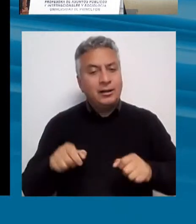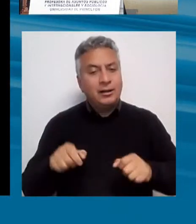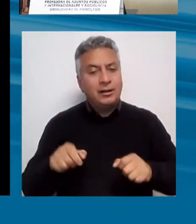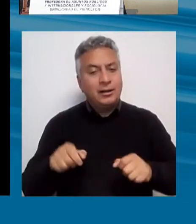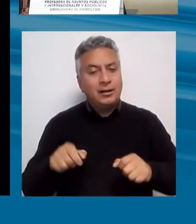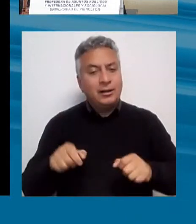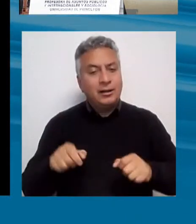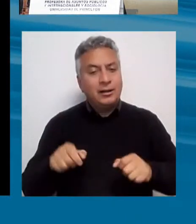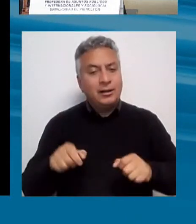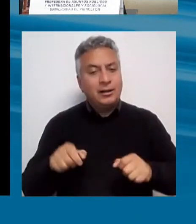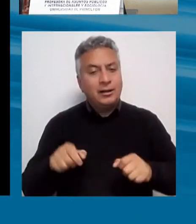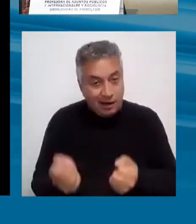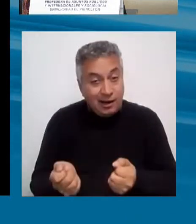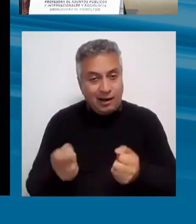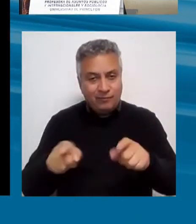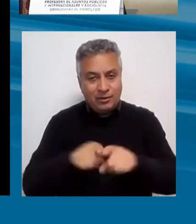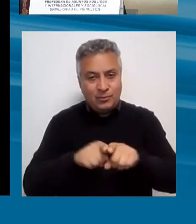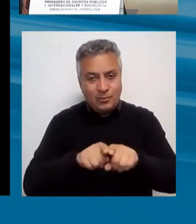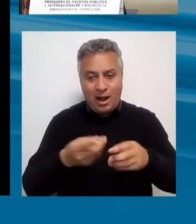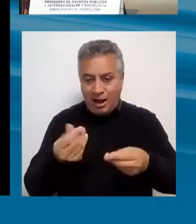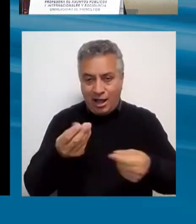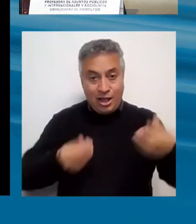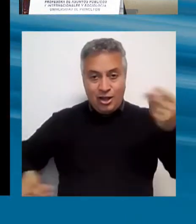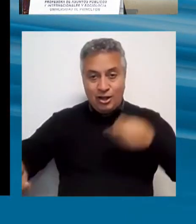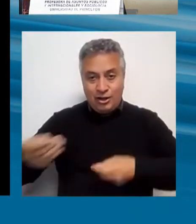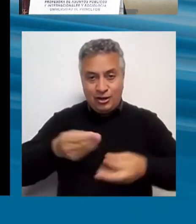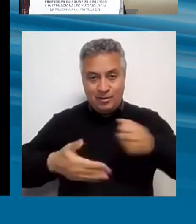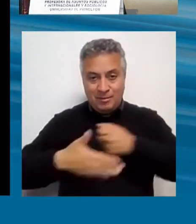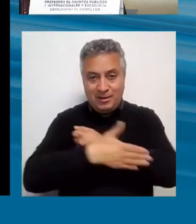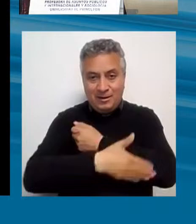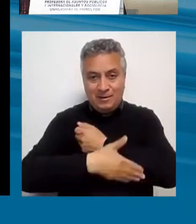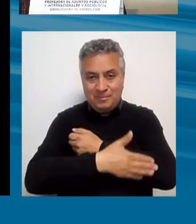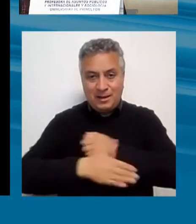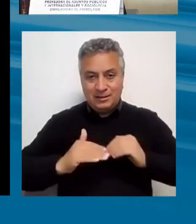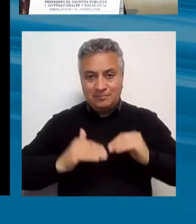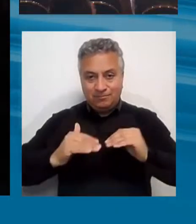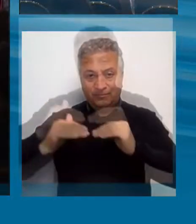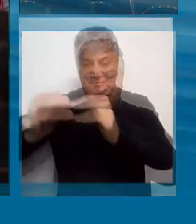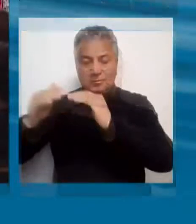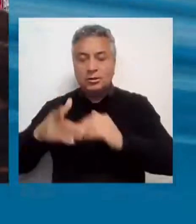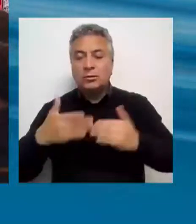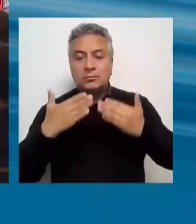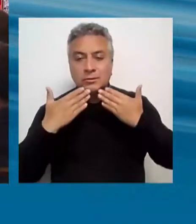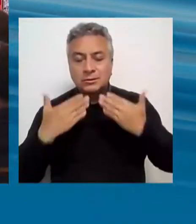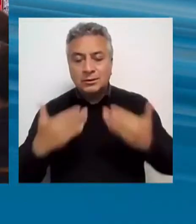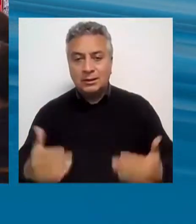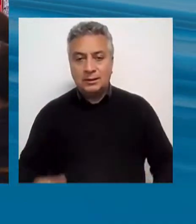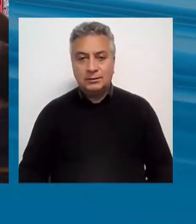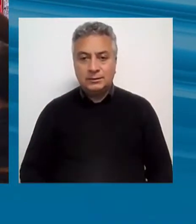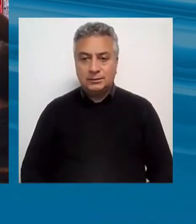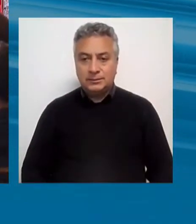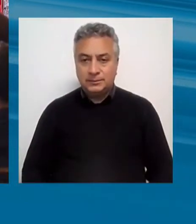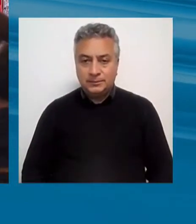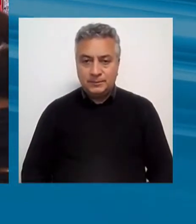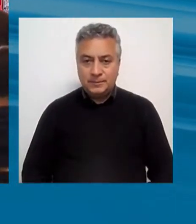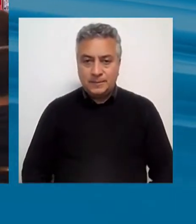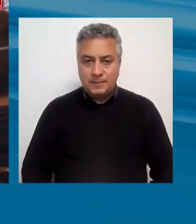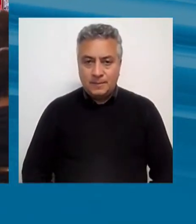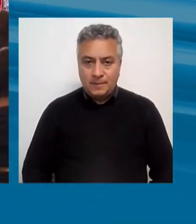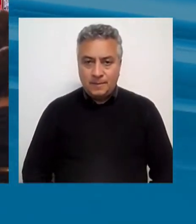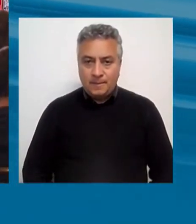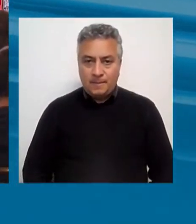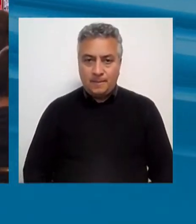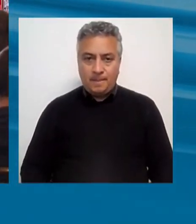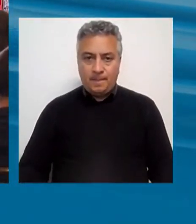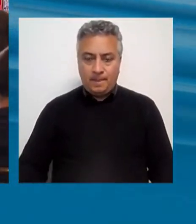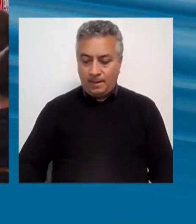capital. There is even greater challenge. One avenue is to promote higher tax revenues and more progressive tax systems. Thank you very